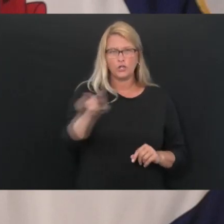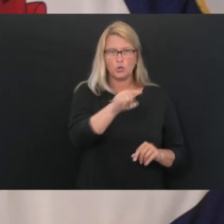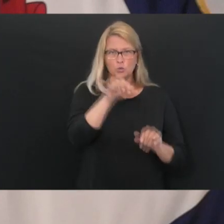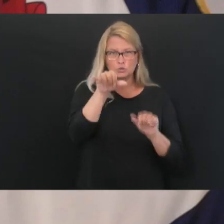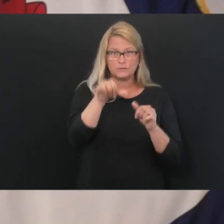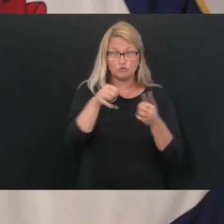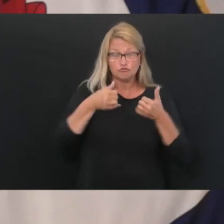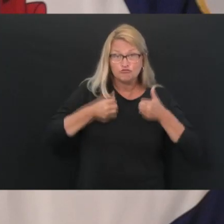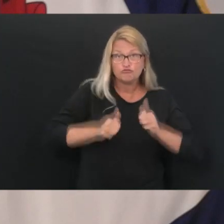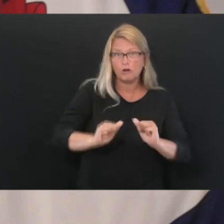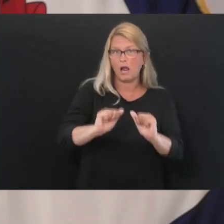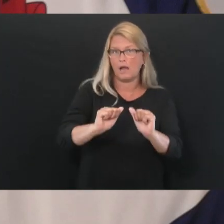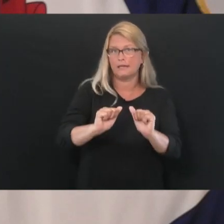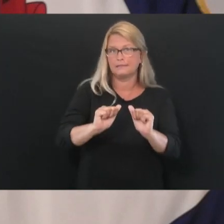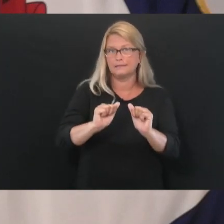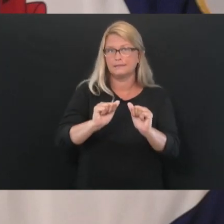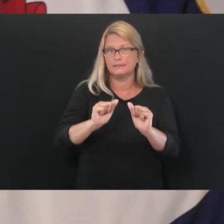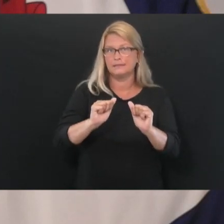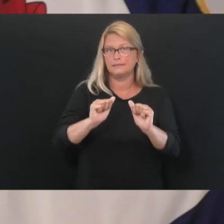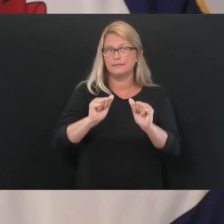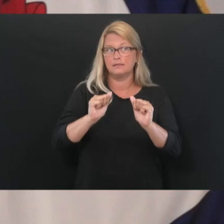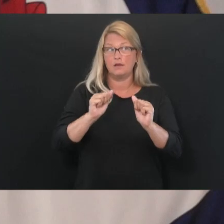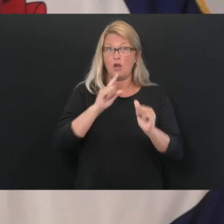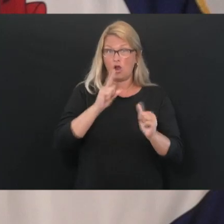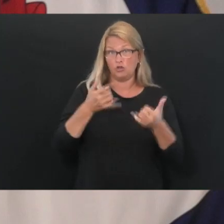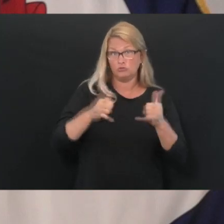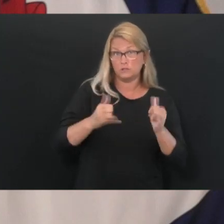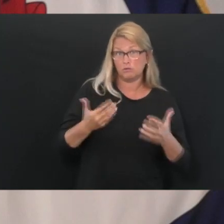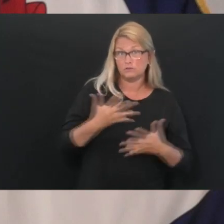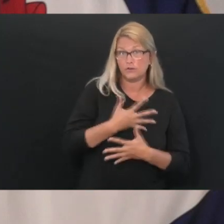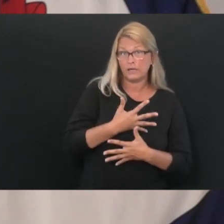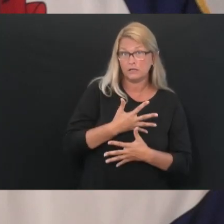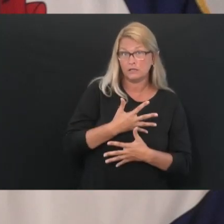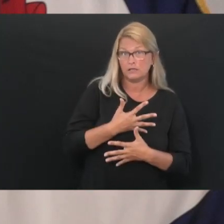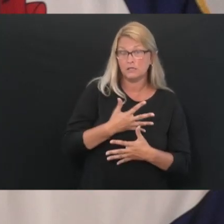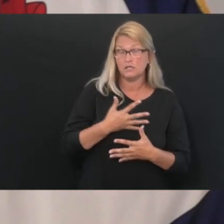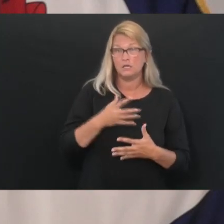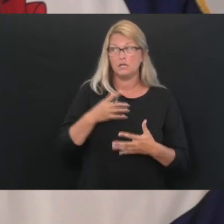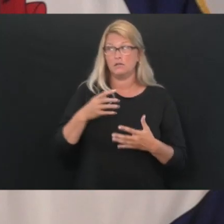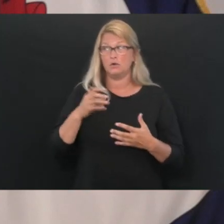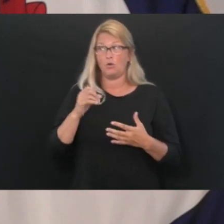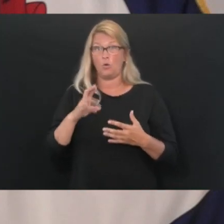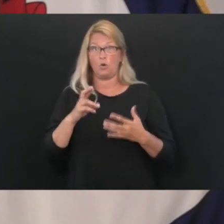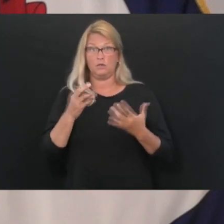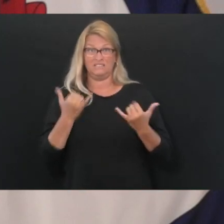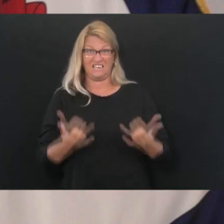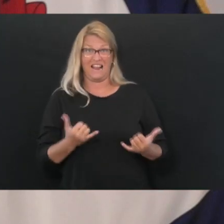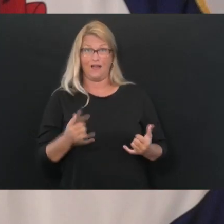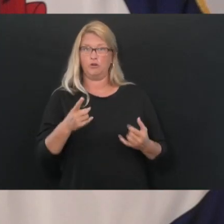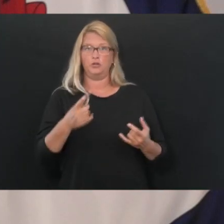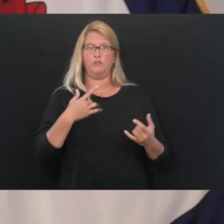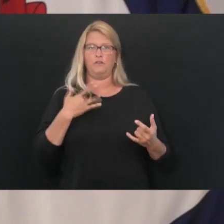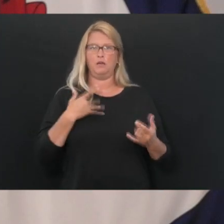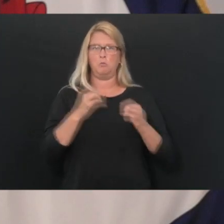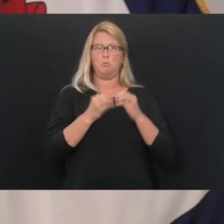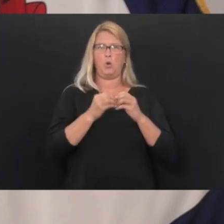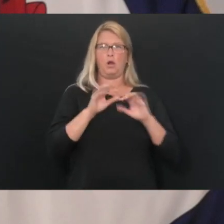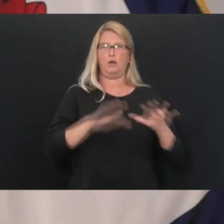same level of concern that we had then? Are we doing that today? And if